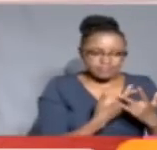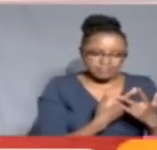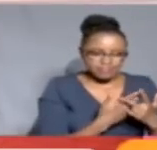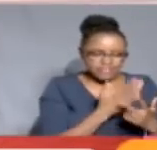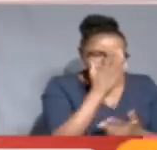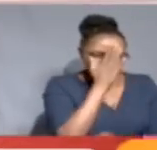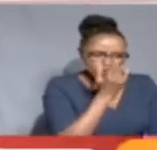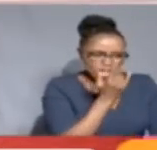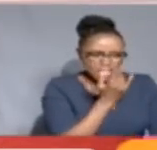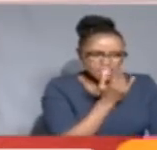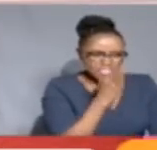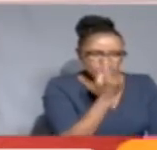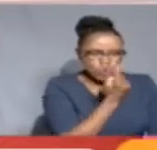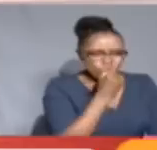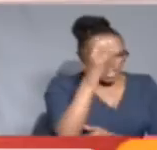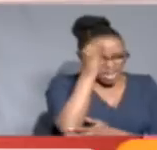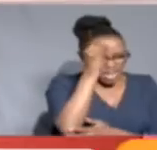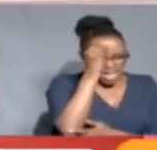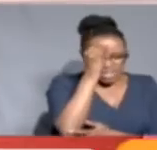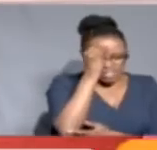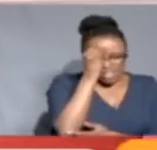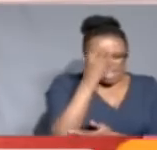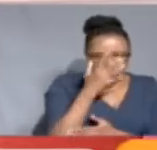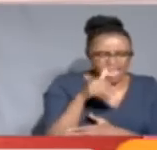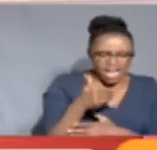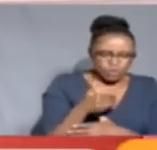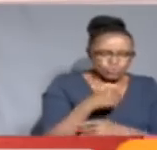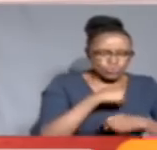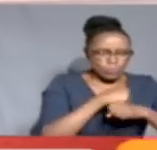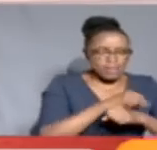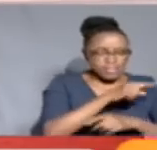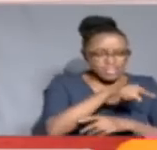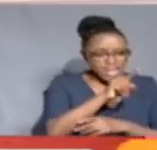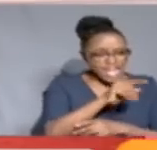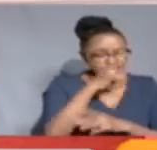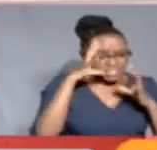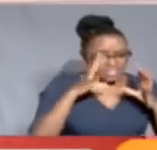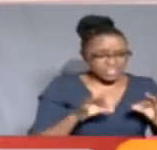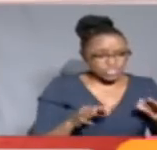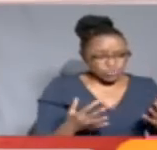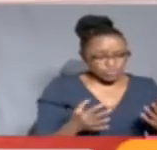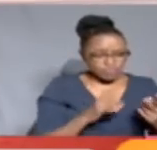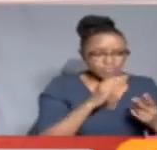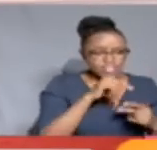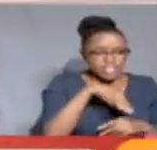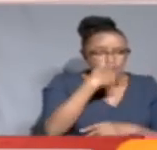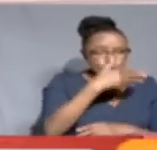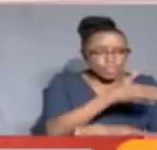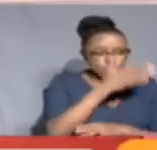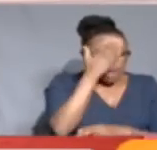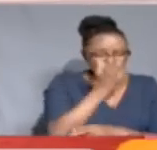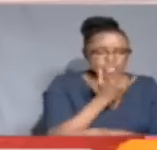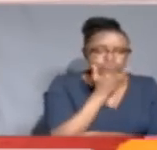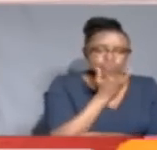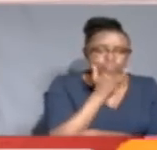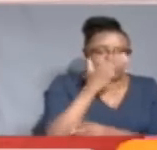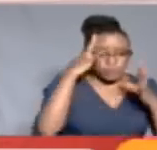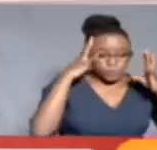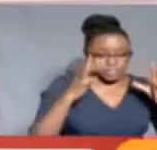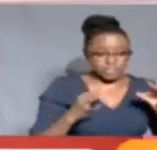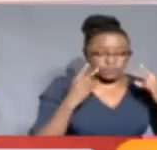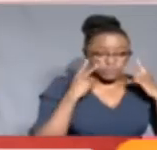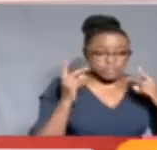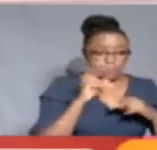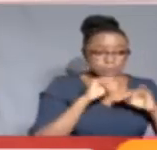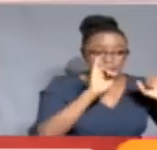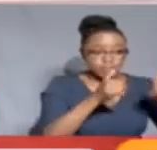just so that they just learn to make the right decisions, the right choices. Yeah, because they're, they're always there because of wrong decisions. And as you can see the